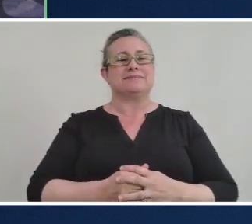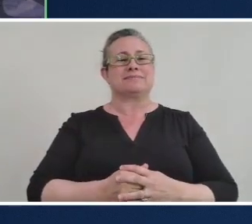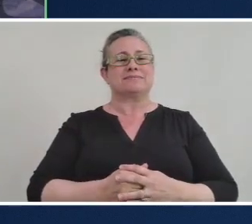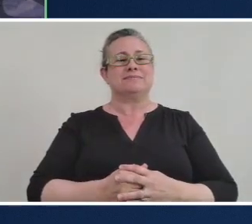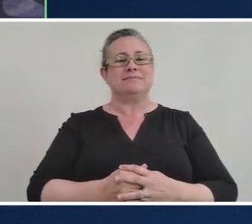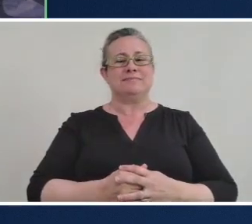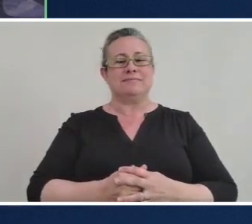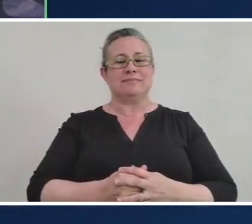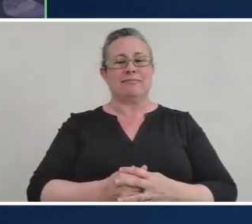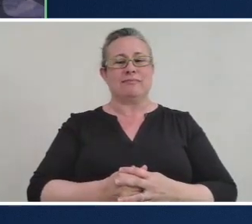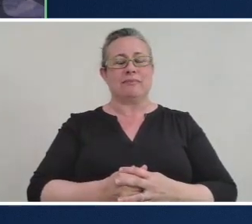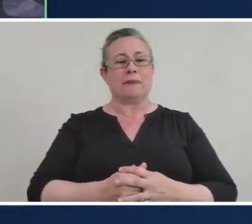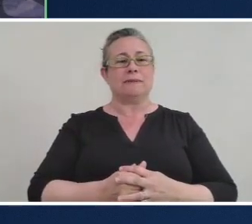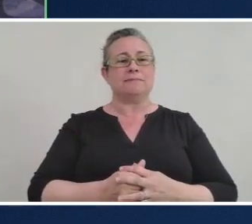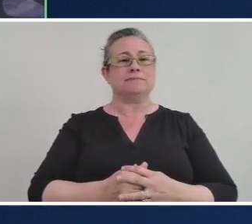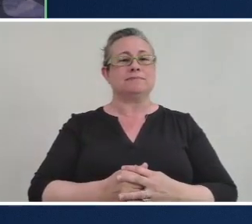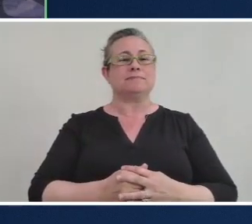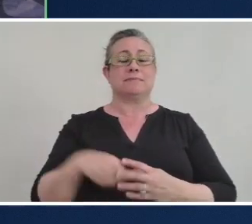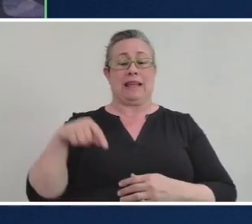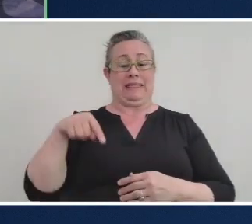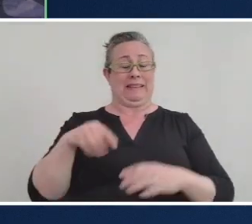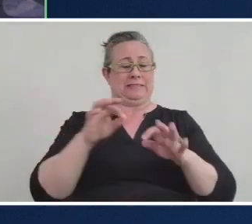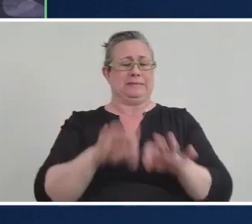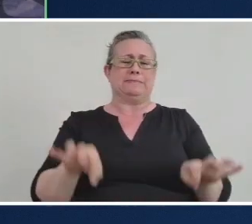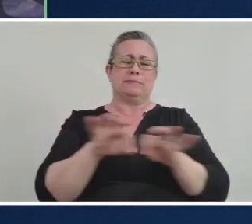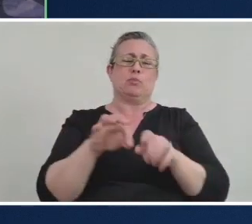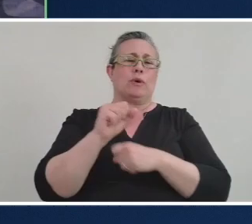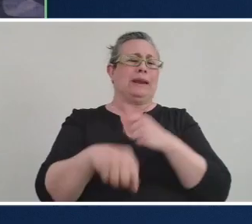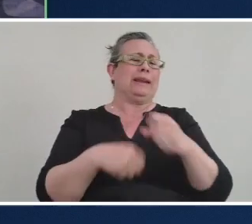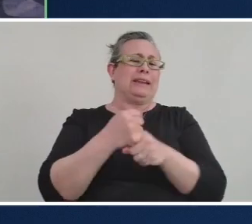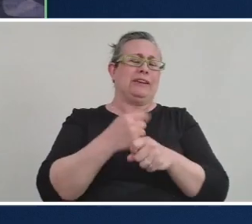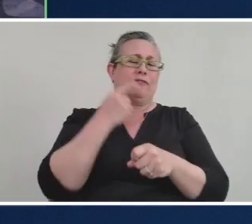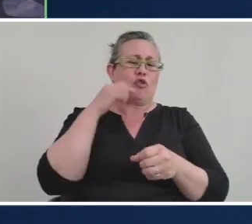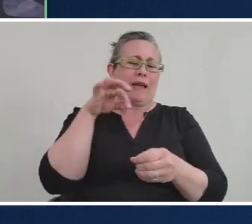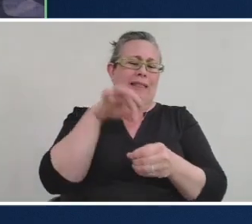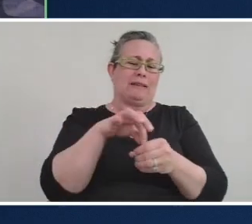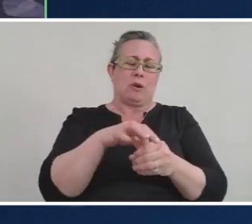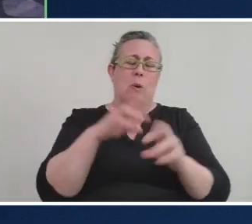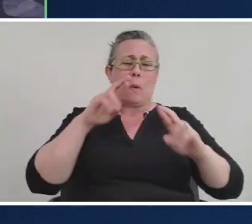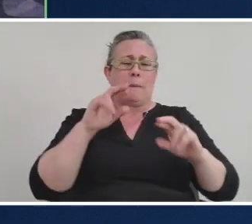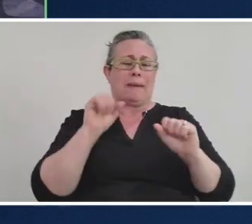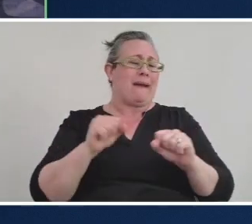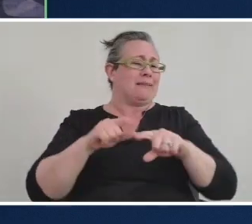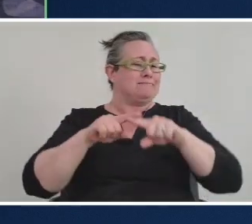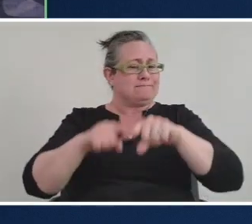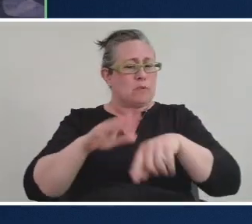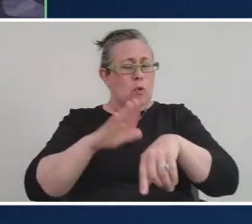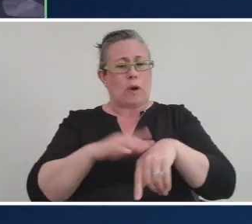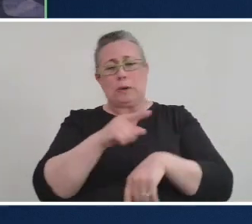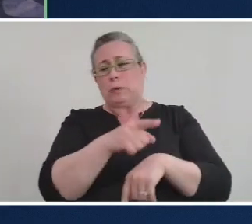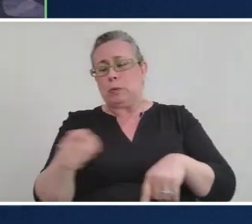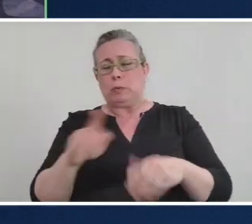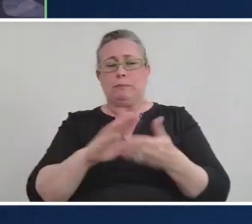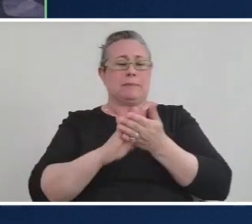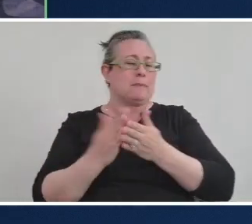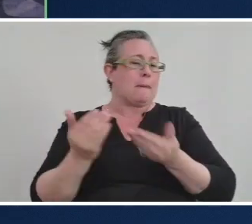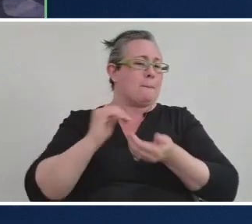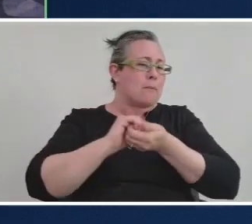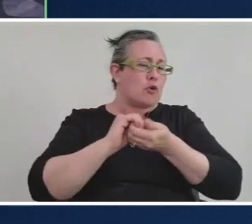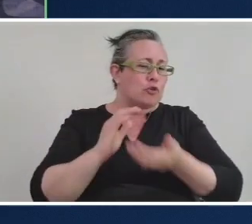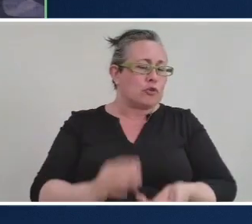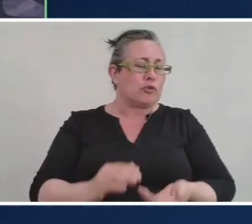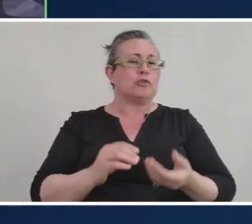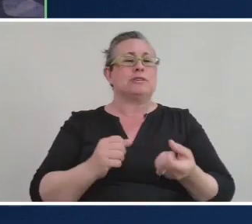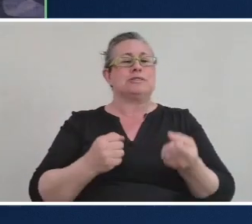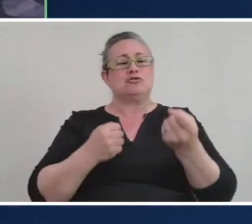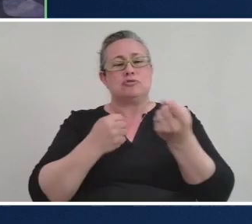And in this critical year of elections, I hope that we can count on all of you as partners and allies and supporters and champions of the